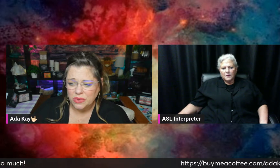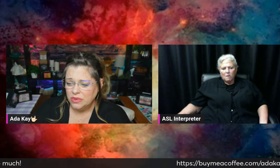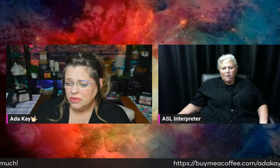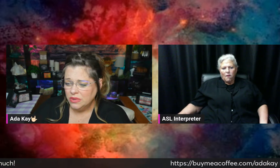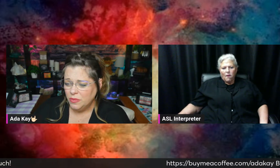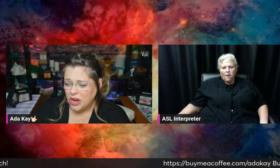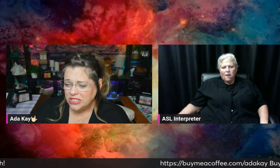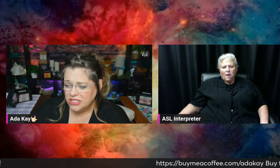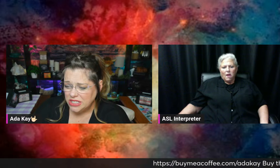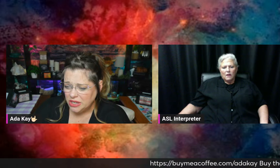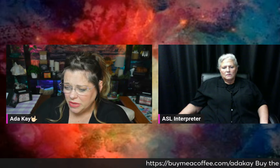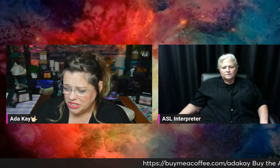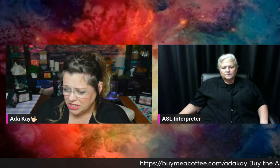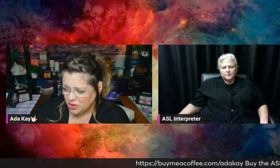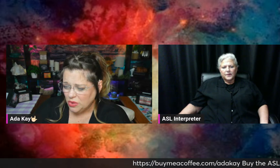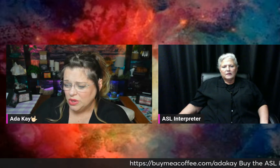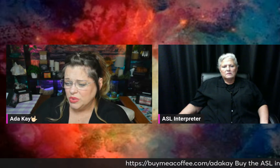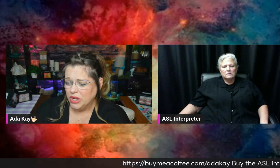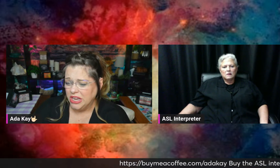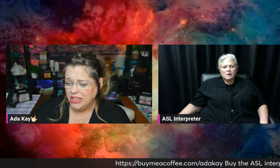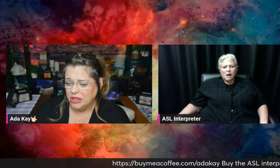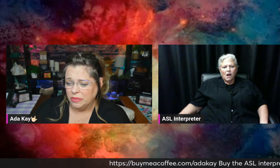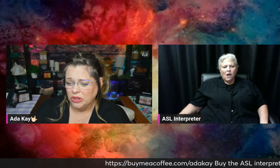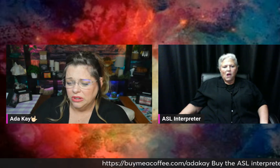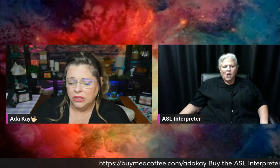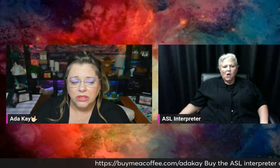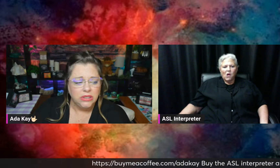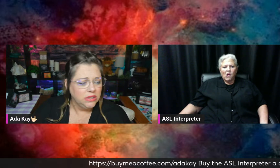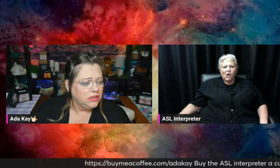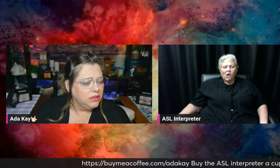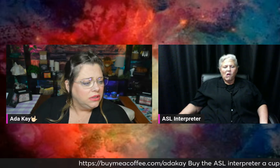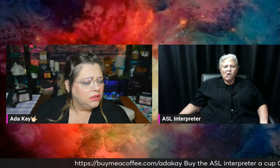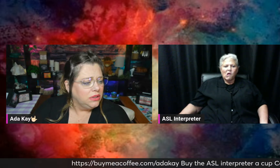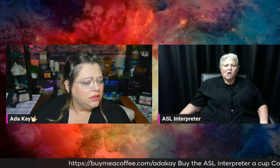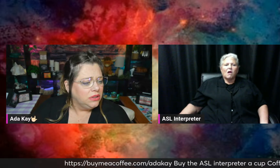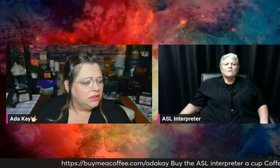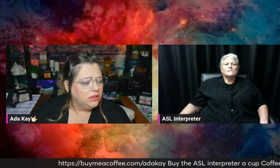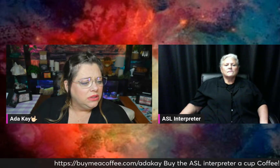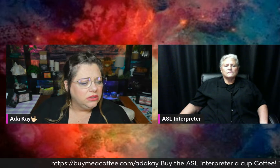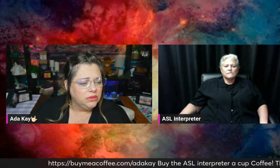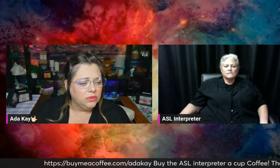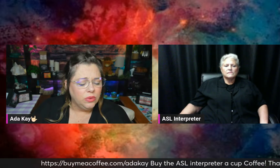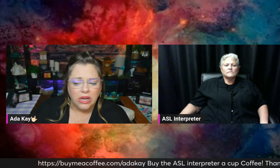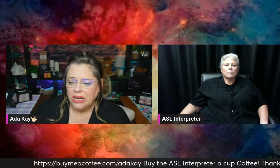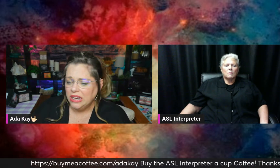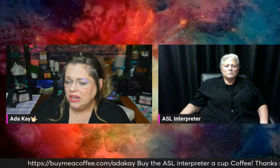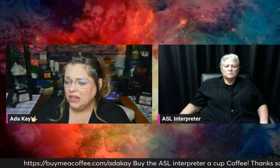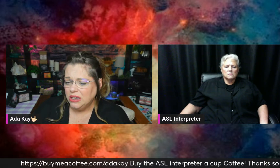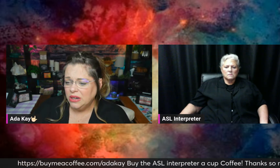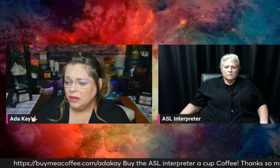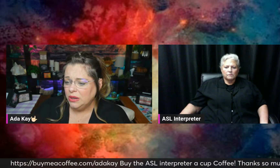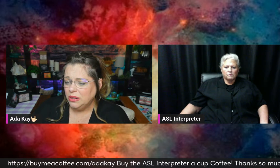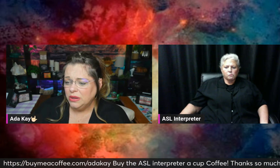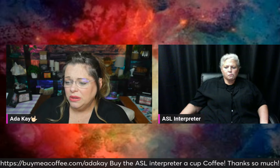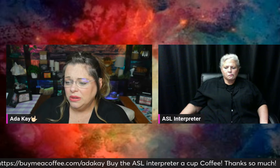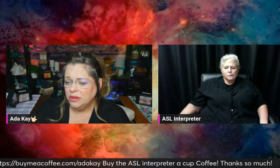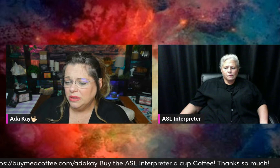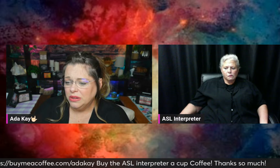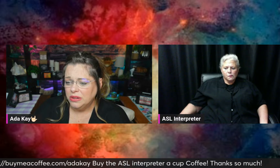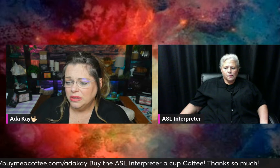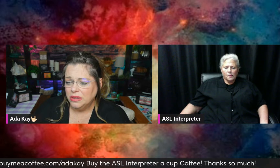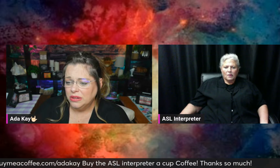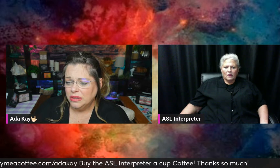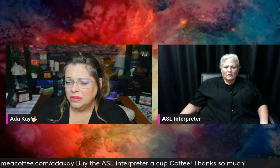50. Braxton said my skin crawls when I get them. Oh yeah. He's getting the treatments